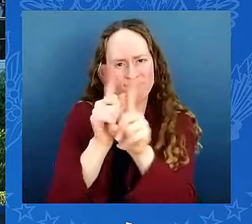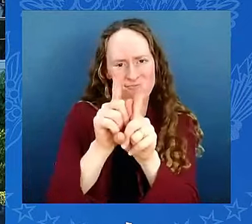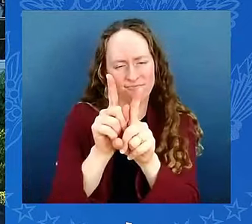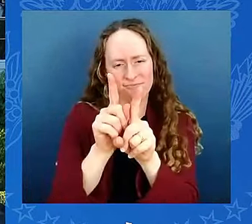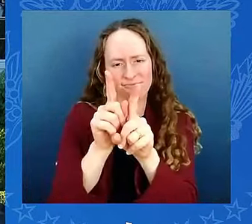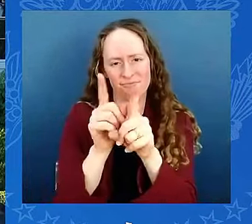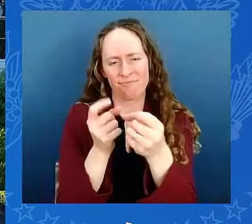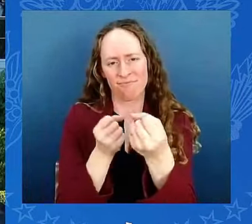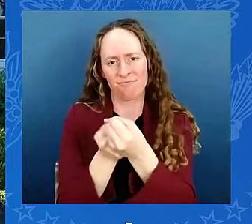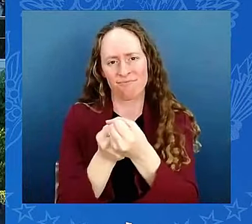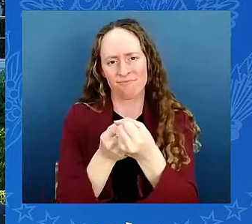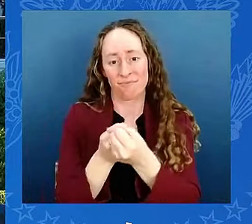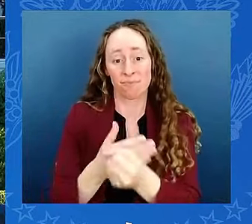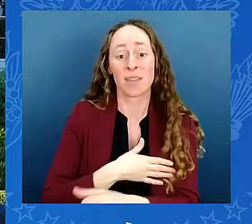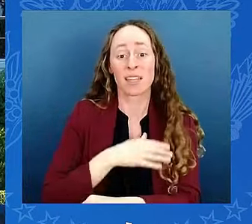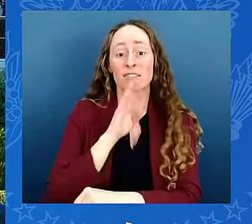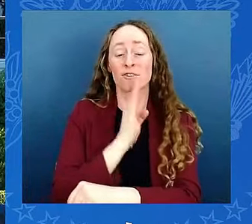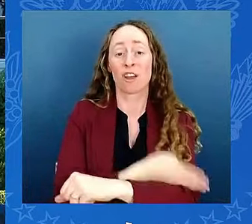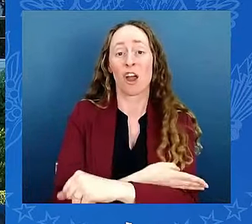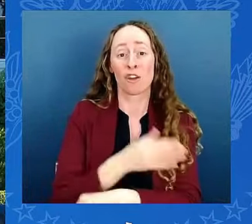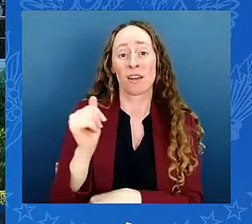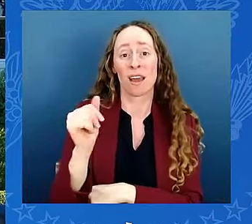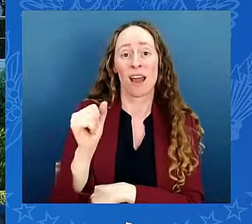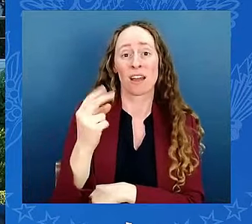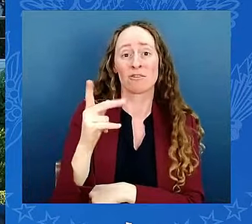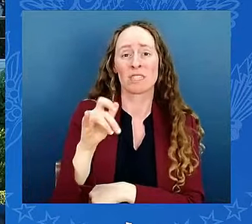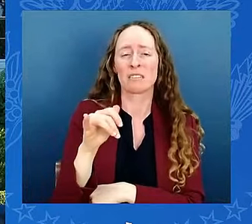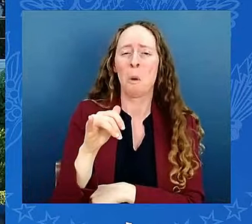and the life of my love, she is,